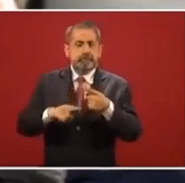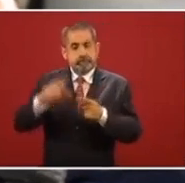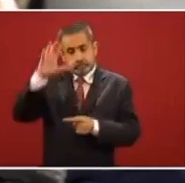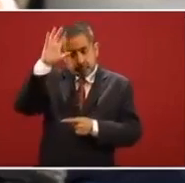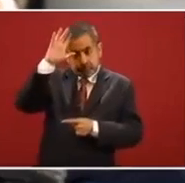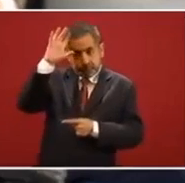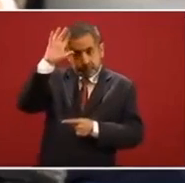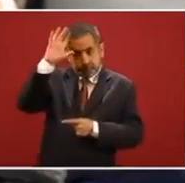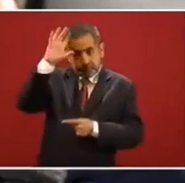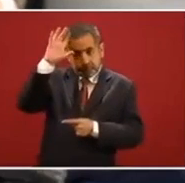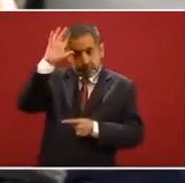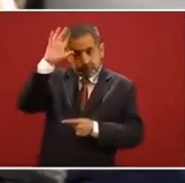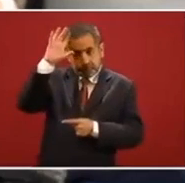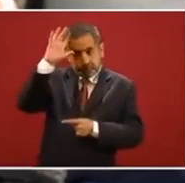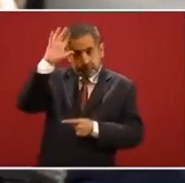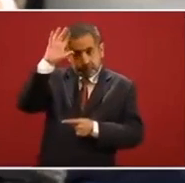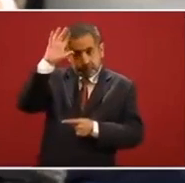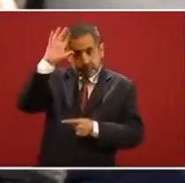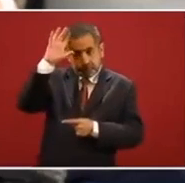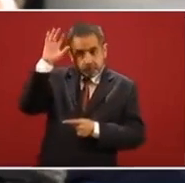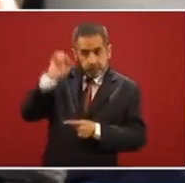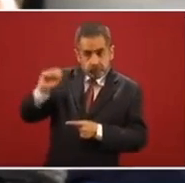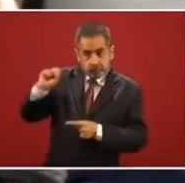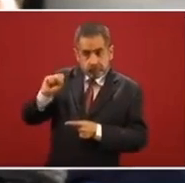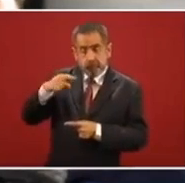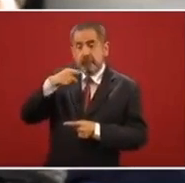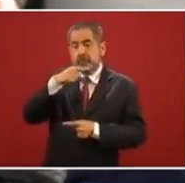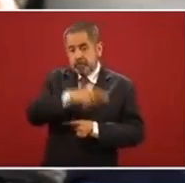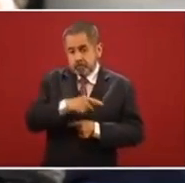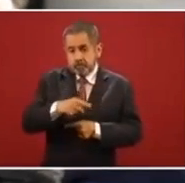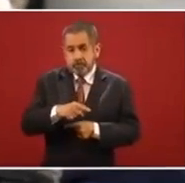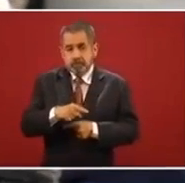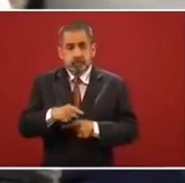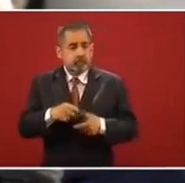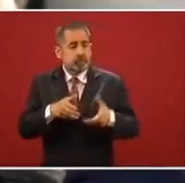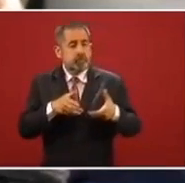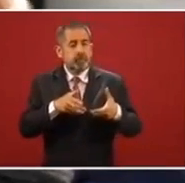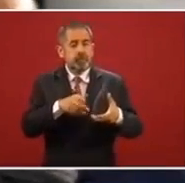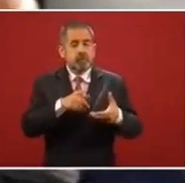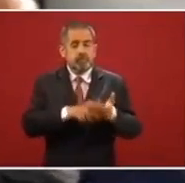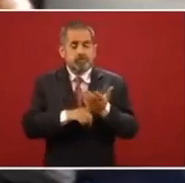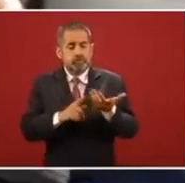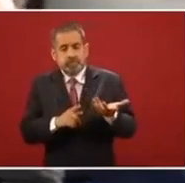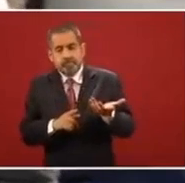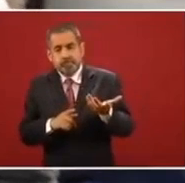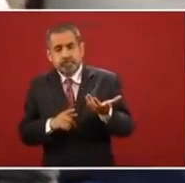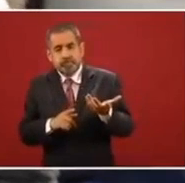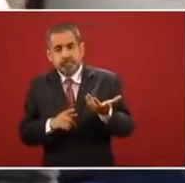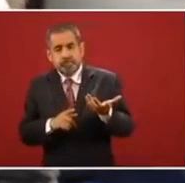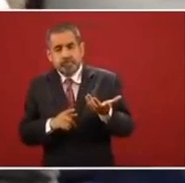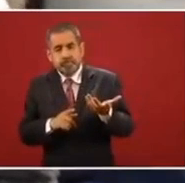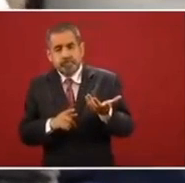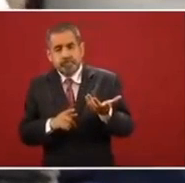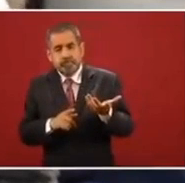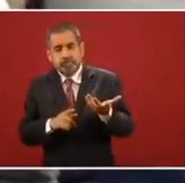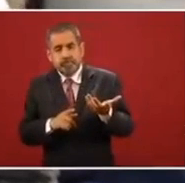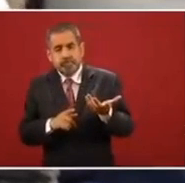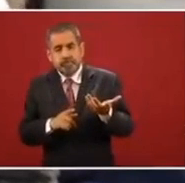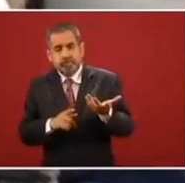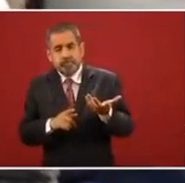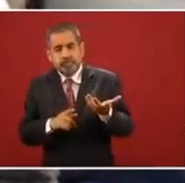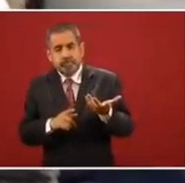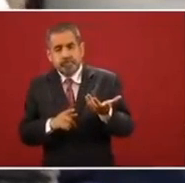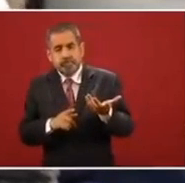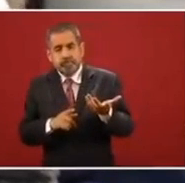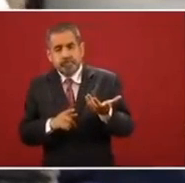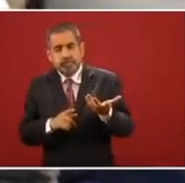que utilizar had to utilize el corso norteamericano, lo contrató the